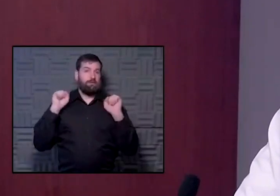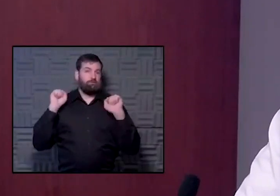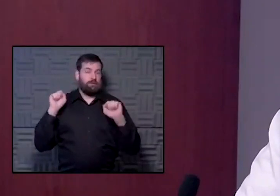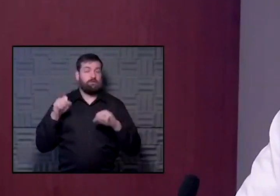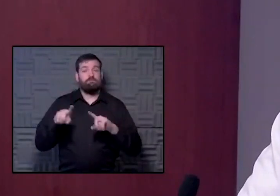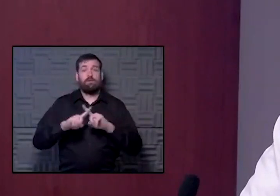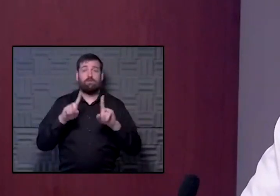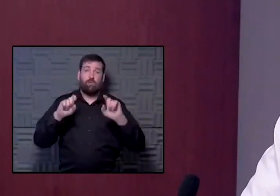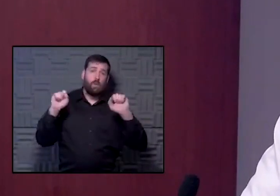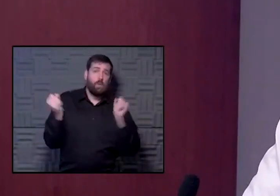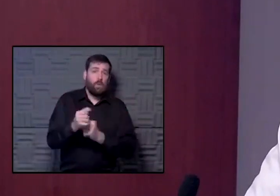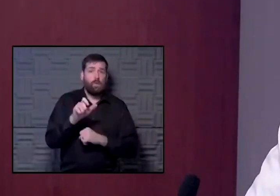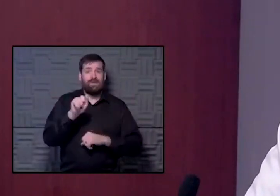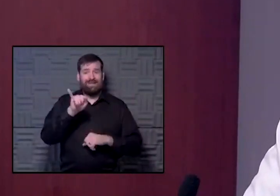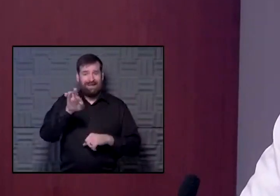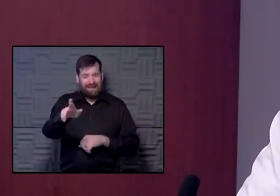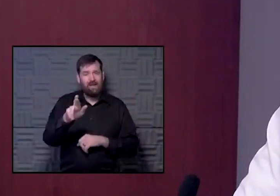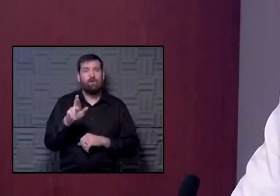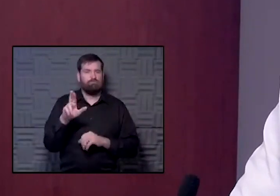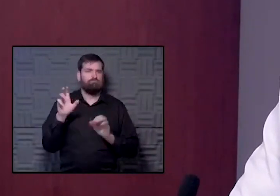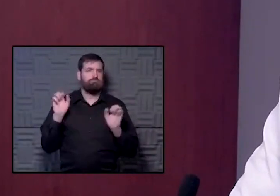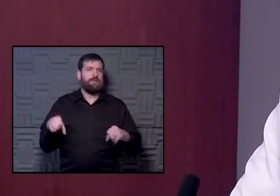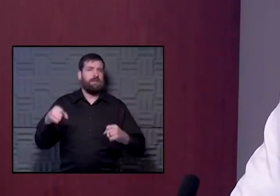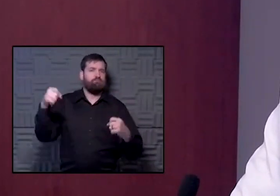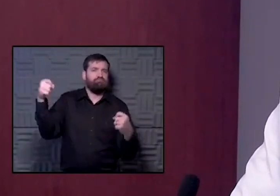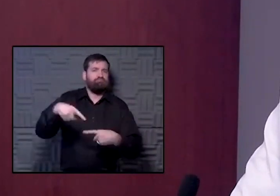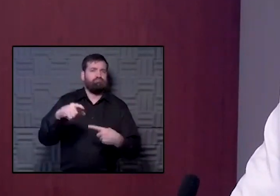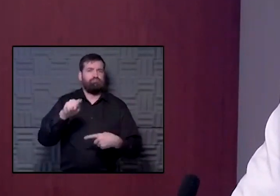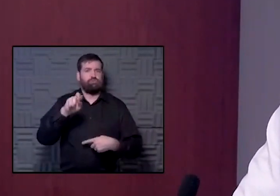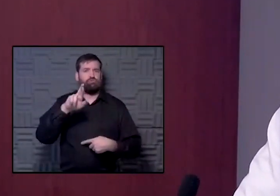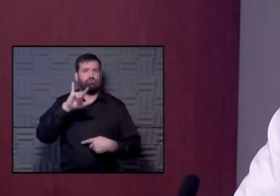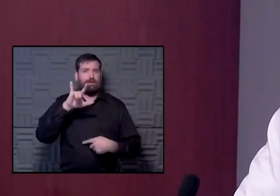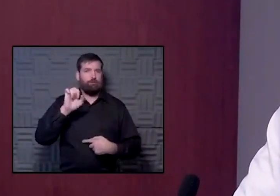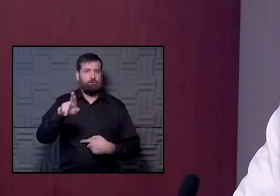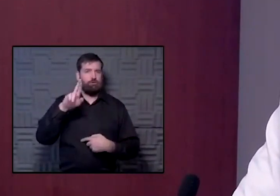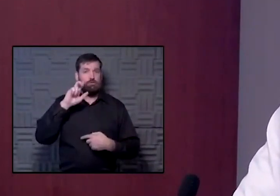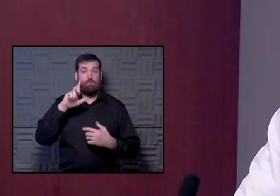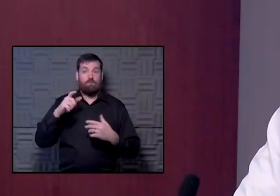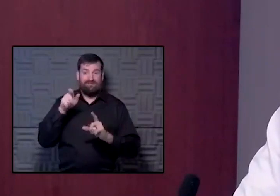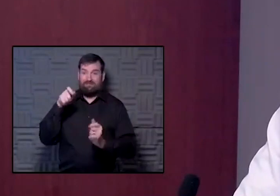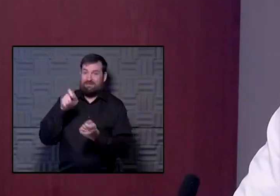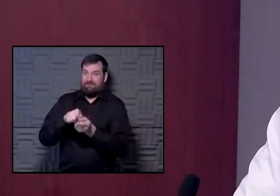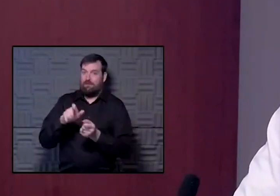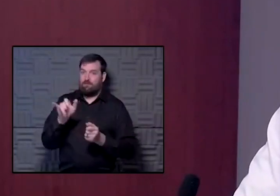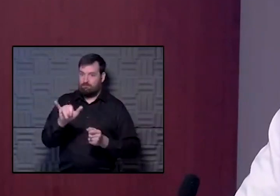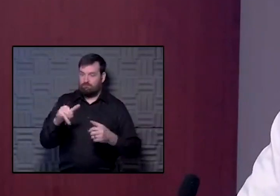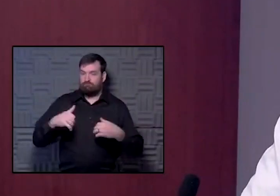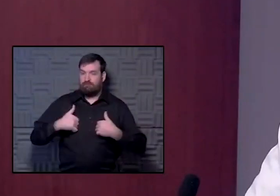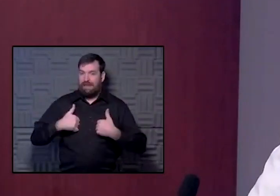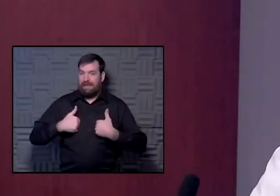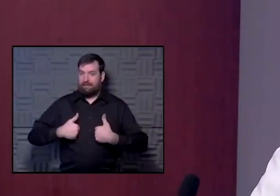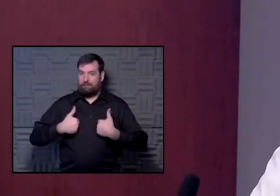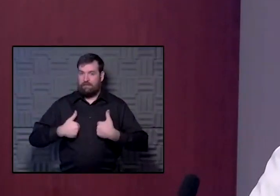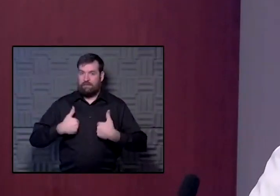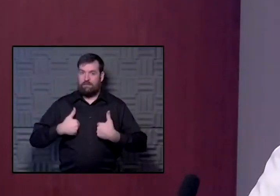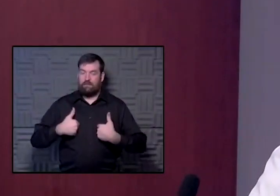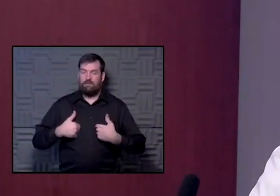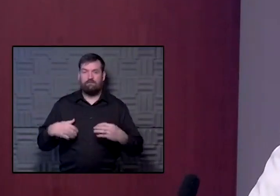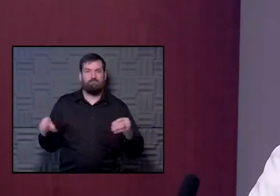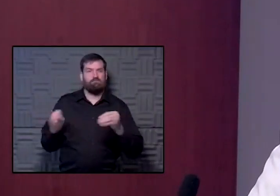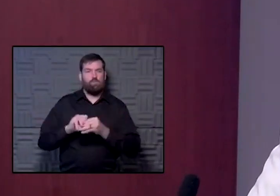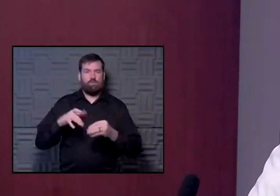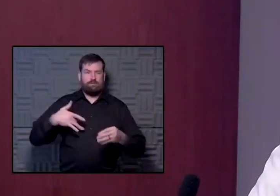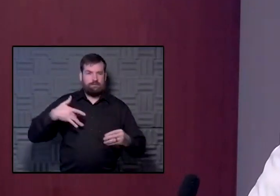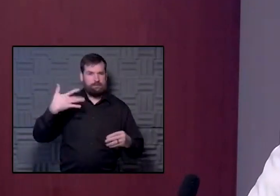air is definitely a trigger for our patients with respiratory disease, in particular asthma, where you have that heightened